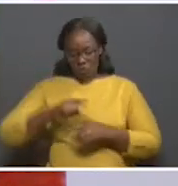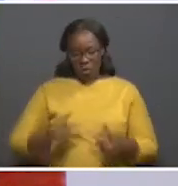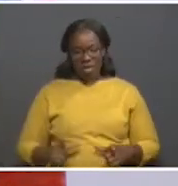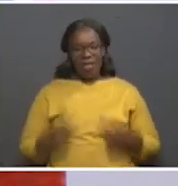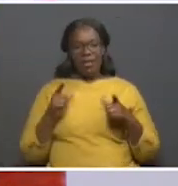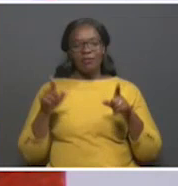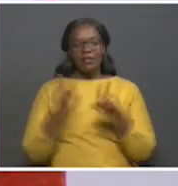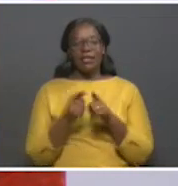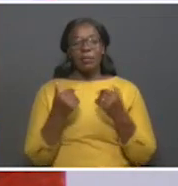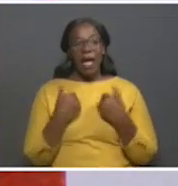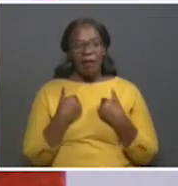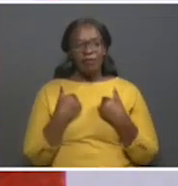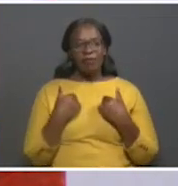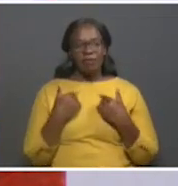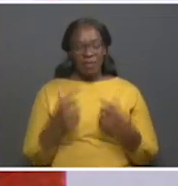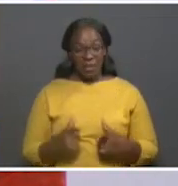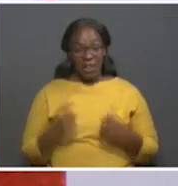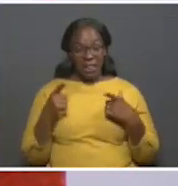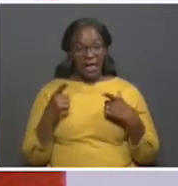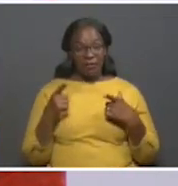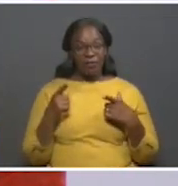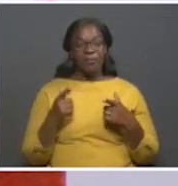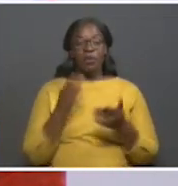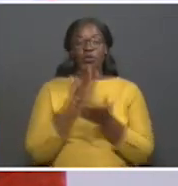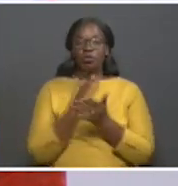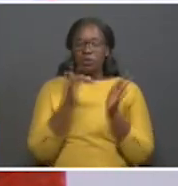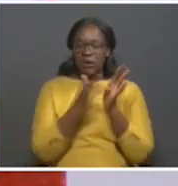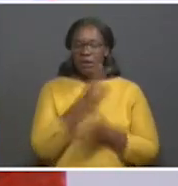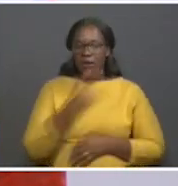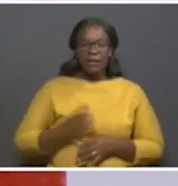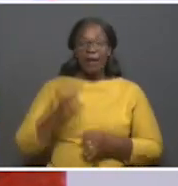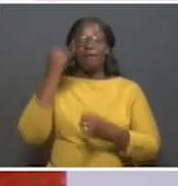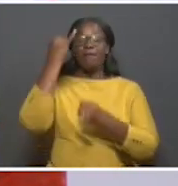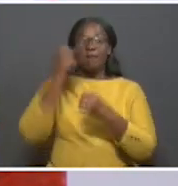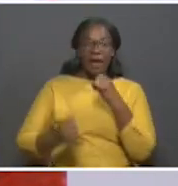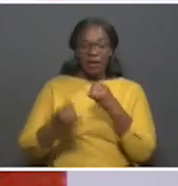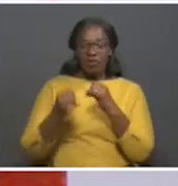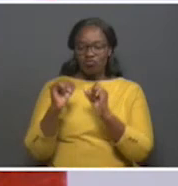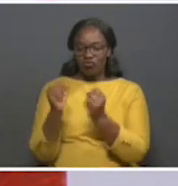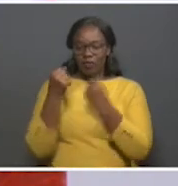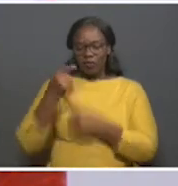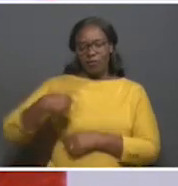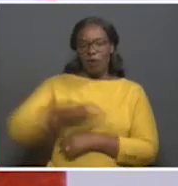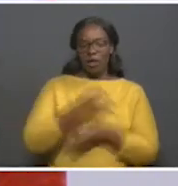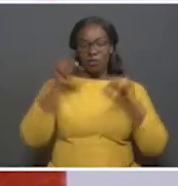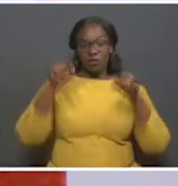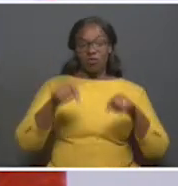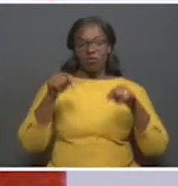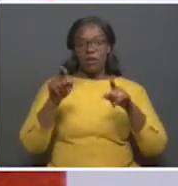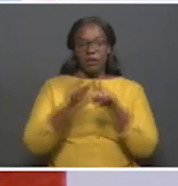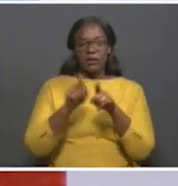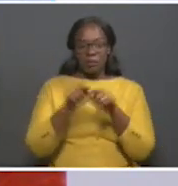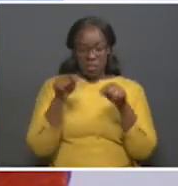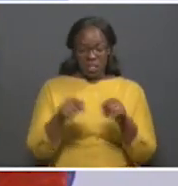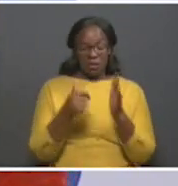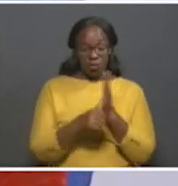and have our being. Jesus Christ is the ultimate refuge for us today and even in this